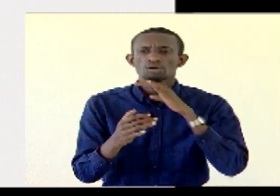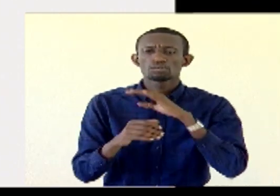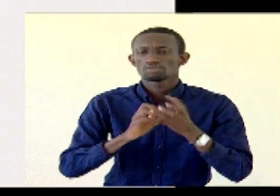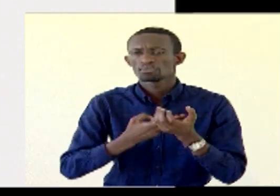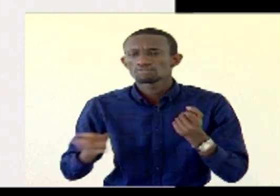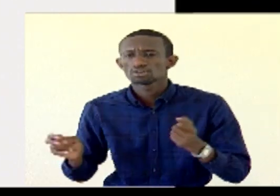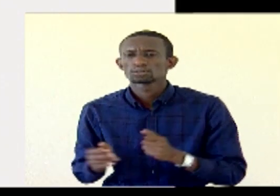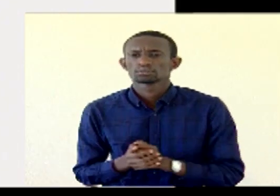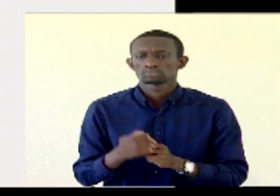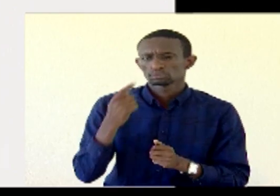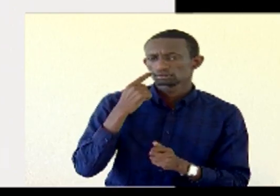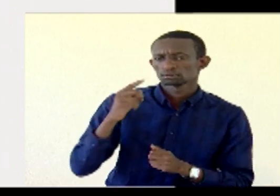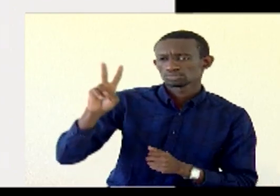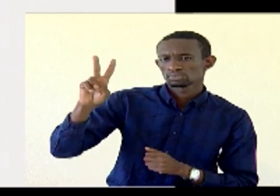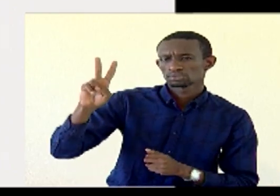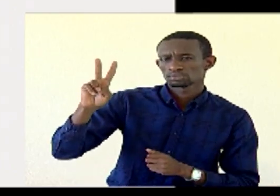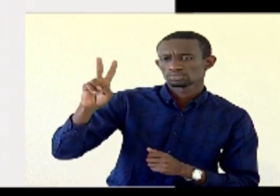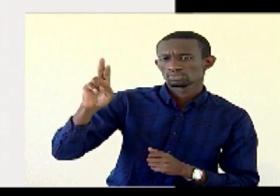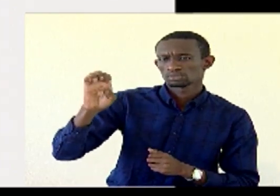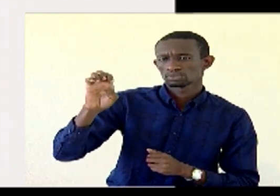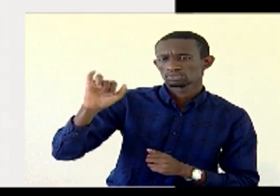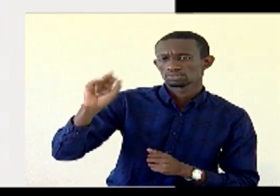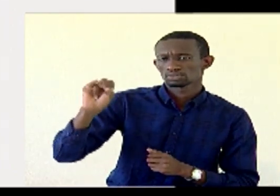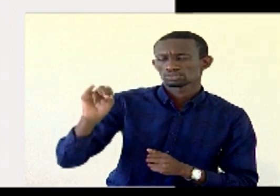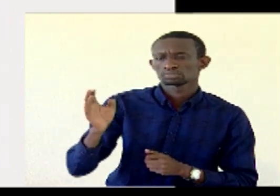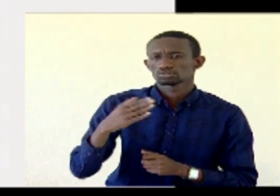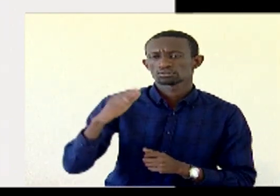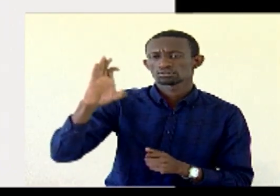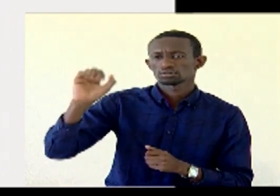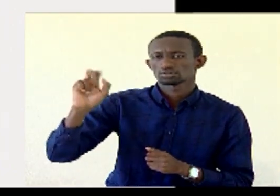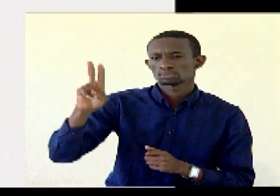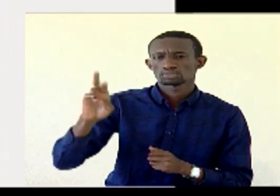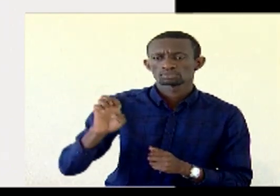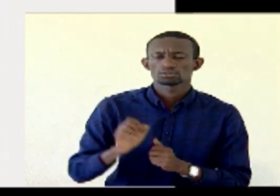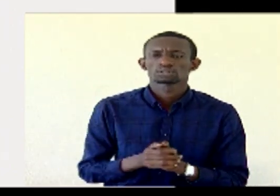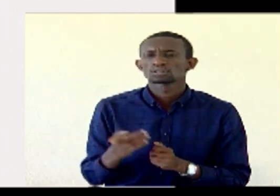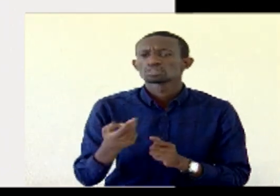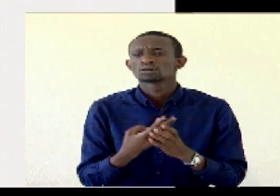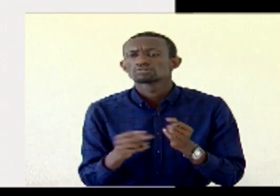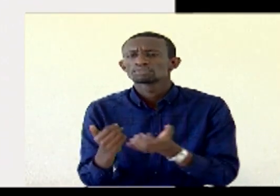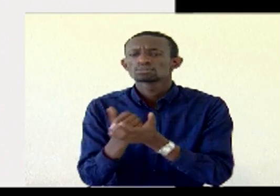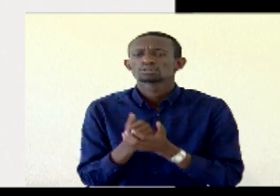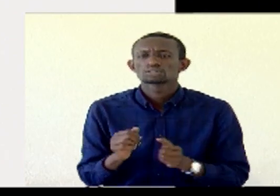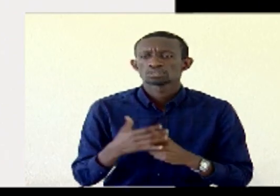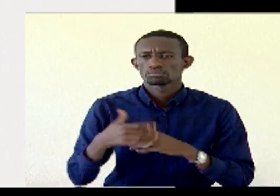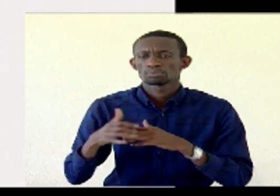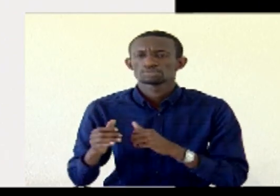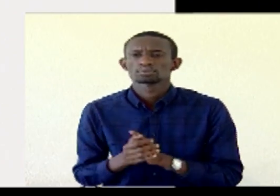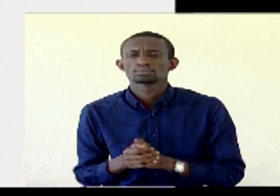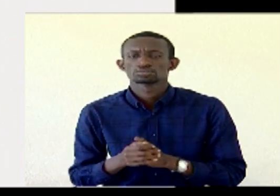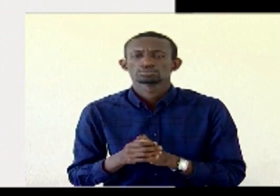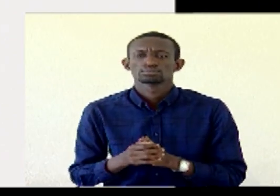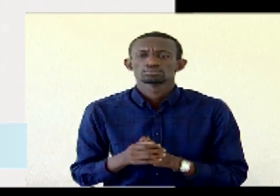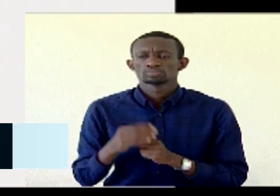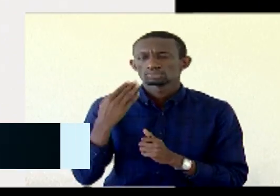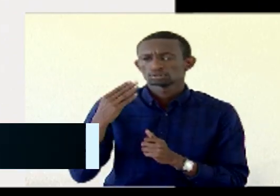which takes the oxygenated blood. We have the left renal vein. We have